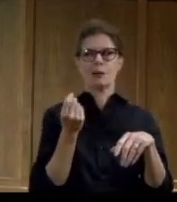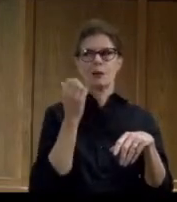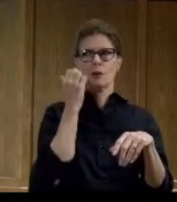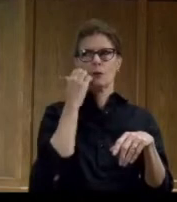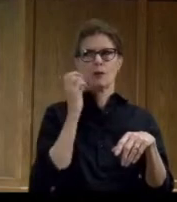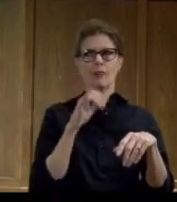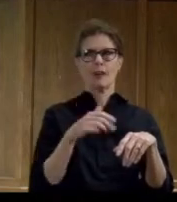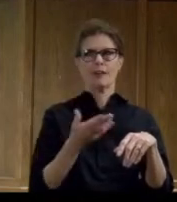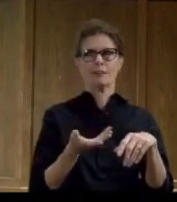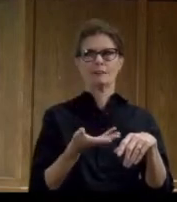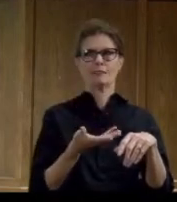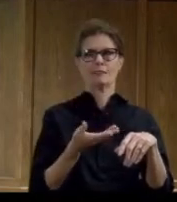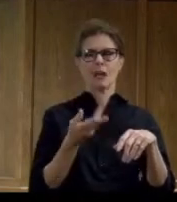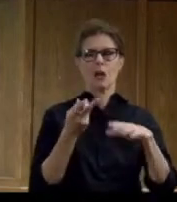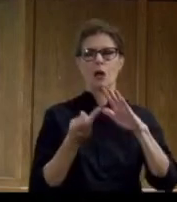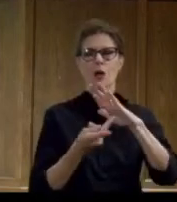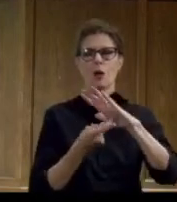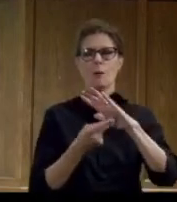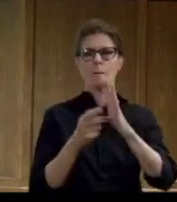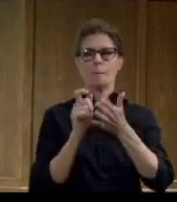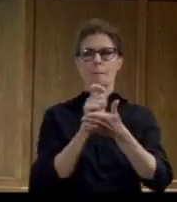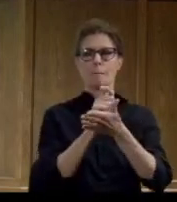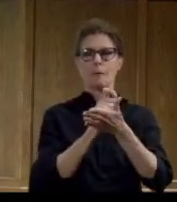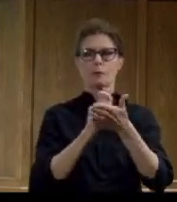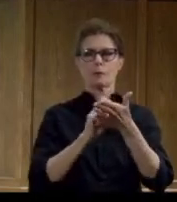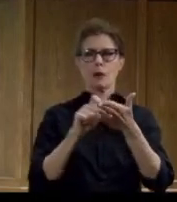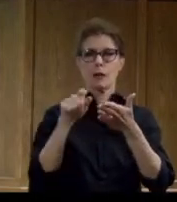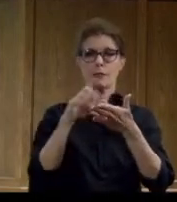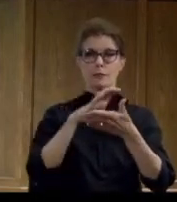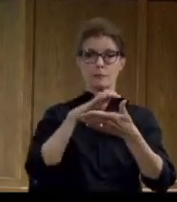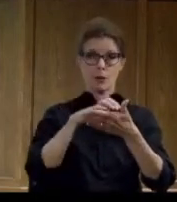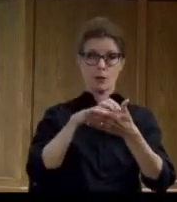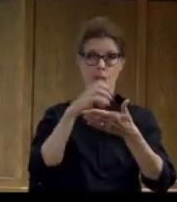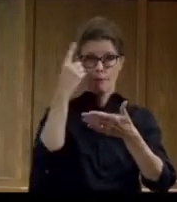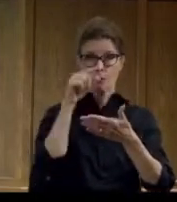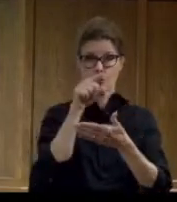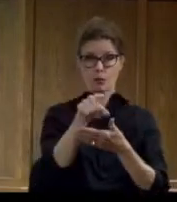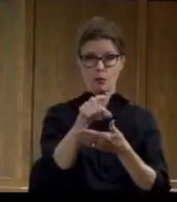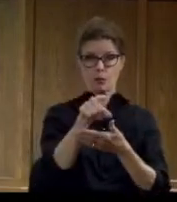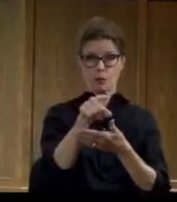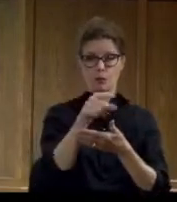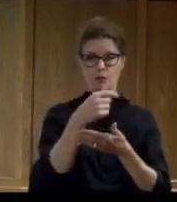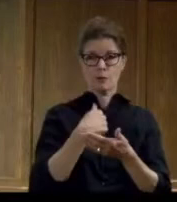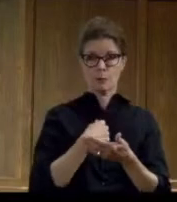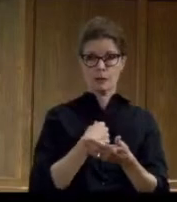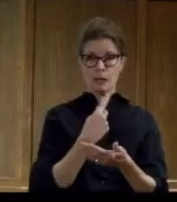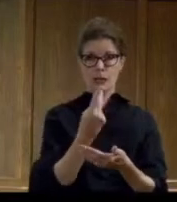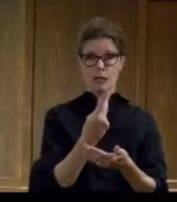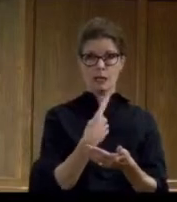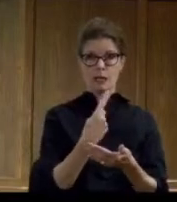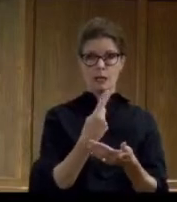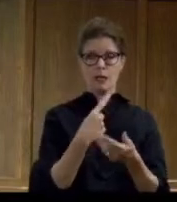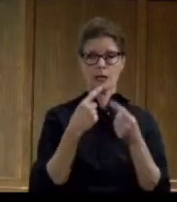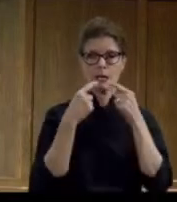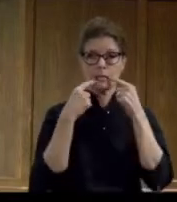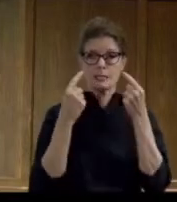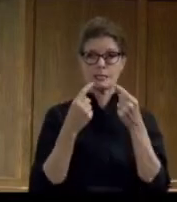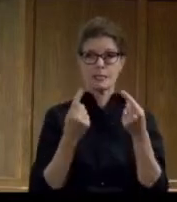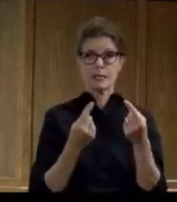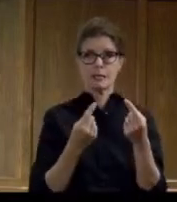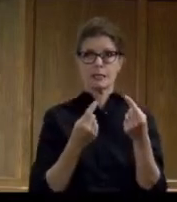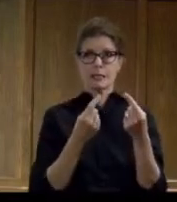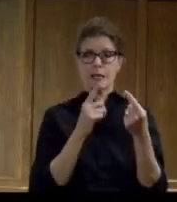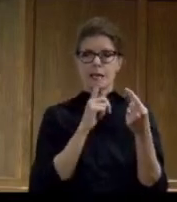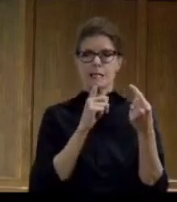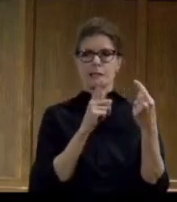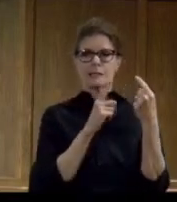Well, Paul is writing this paragraph for you and for me. Sin is really heavy, but you